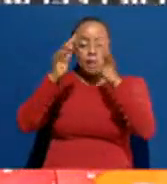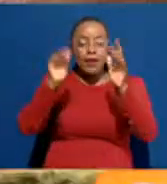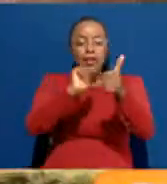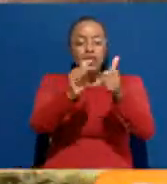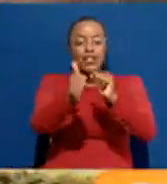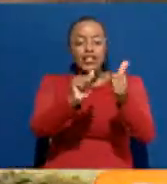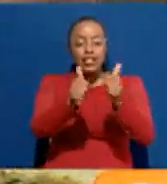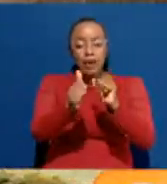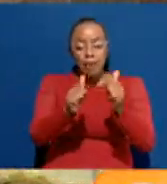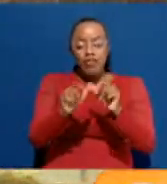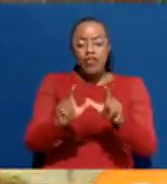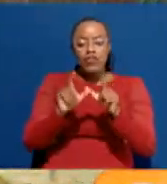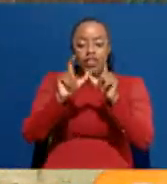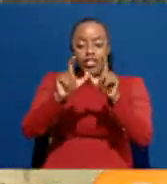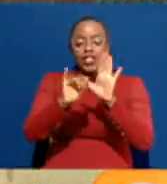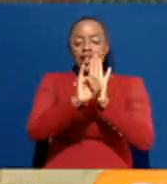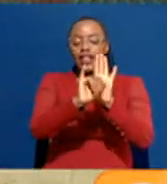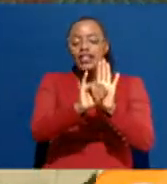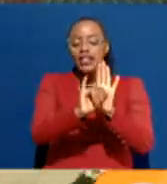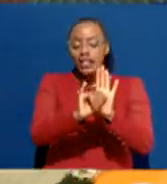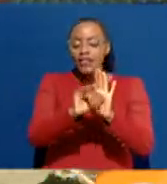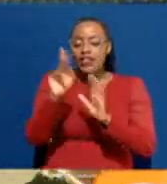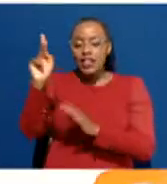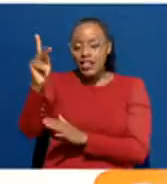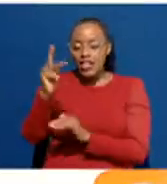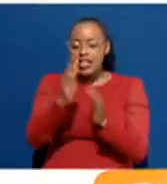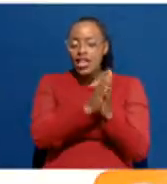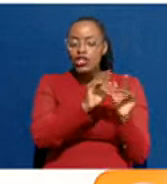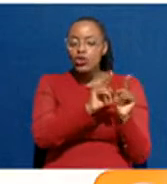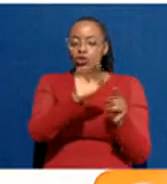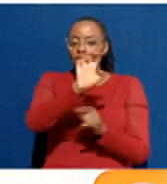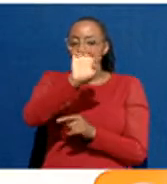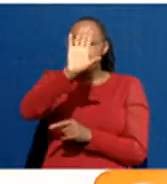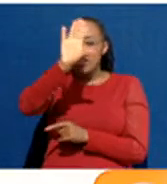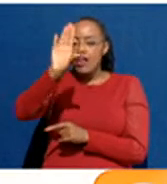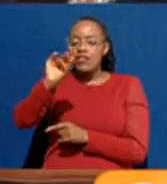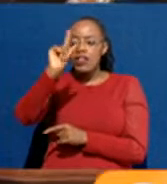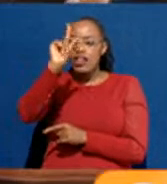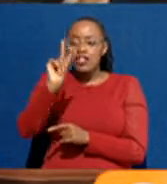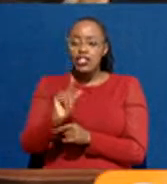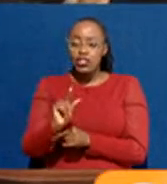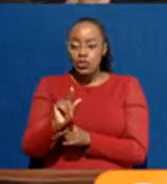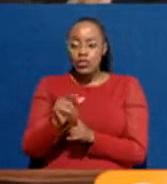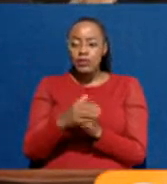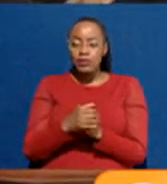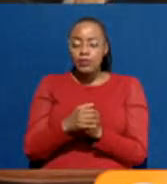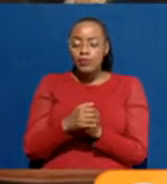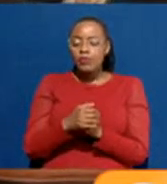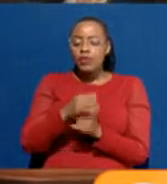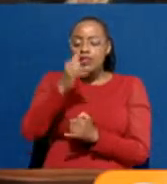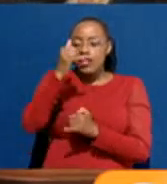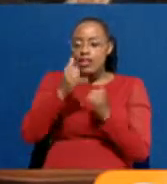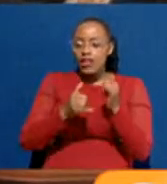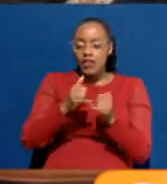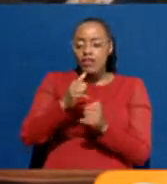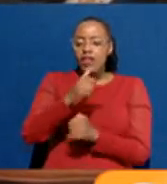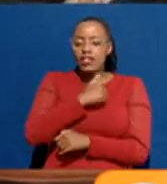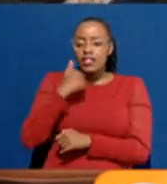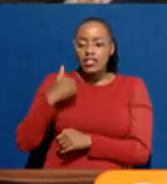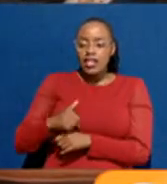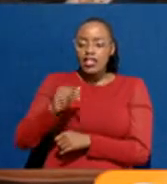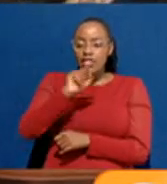sports for talent identification in Kenya and the East African region. In the just-concluded third China